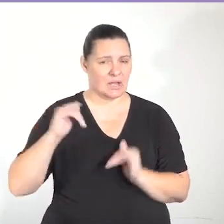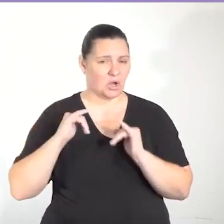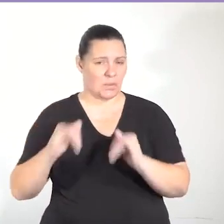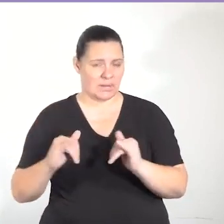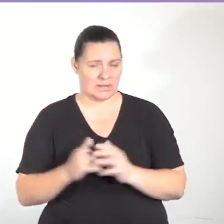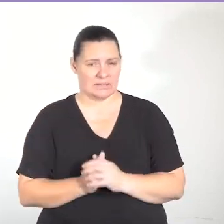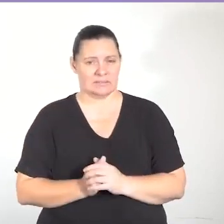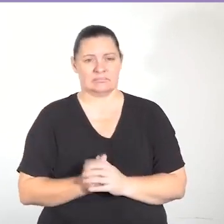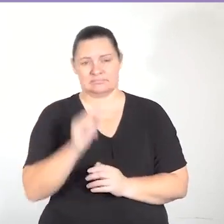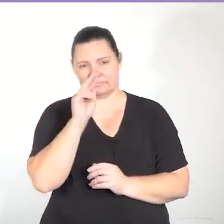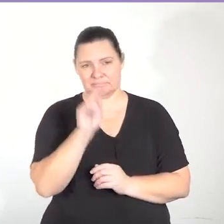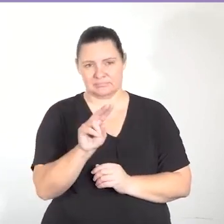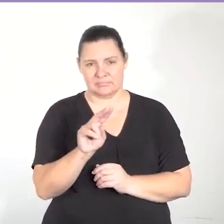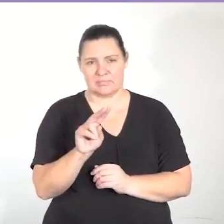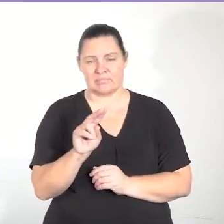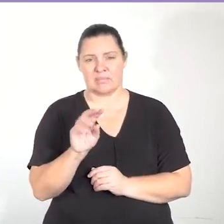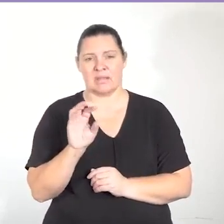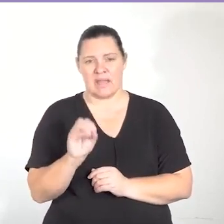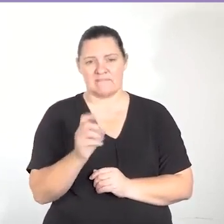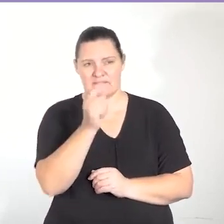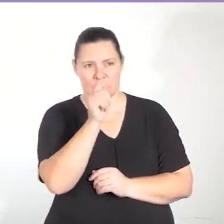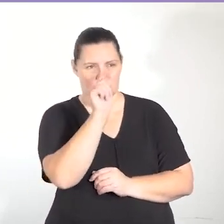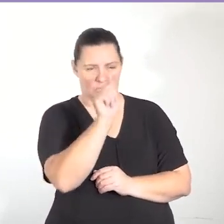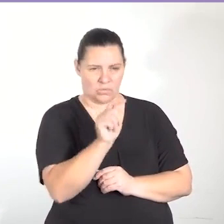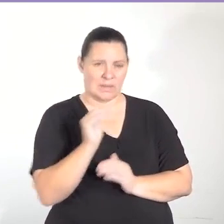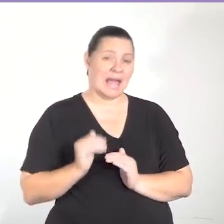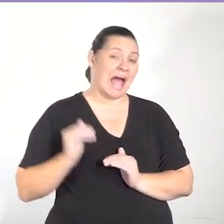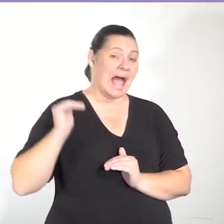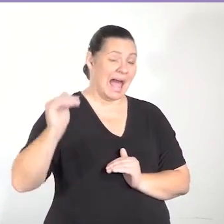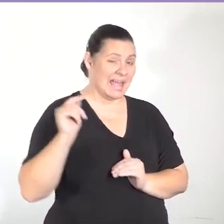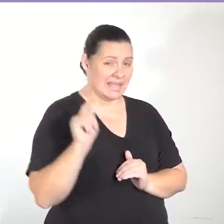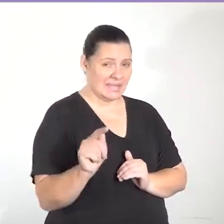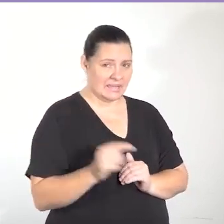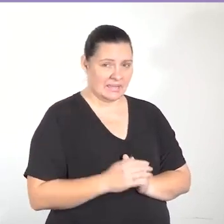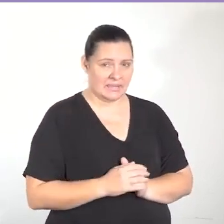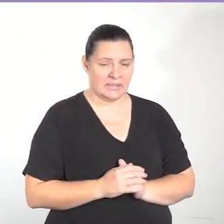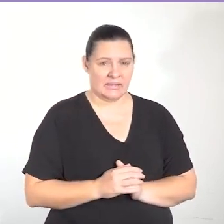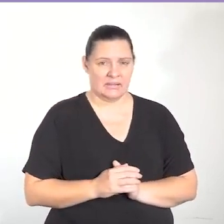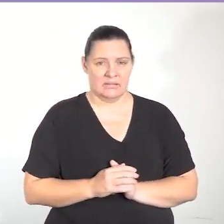highest common factor here? We can see that there are a few common ones, but the highest one,